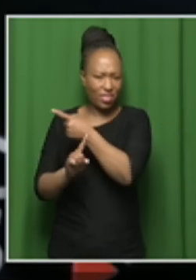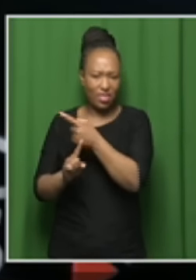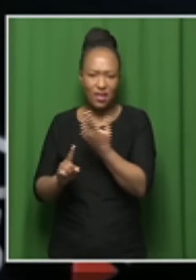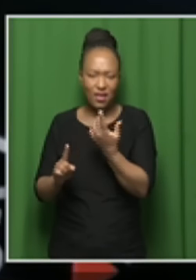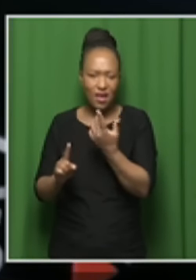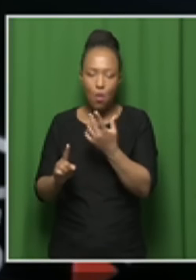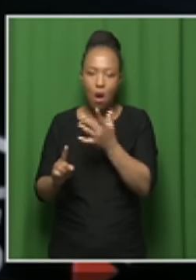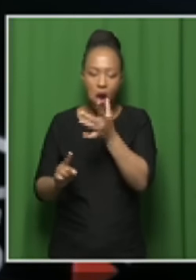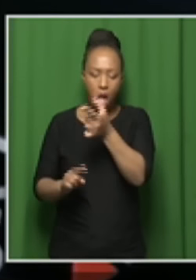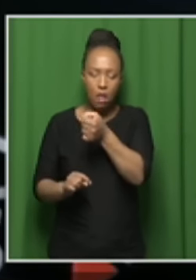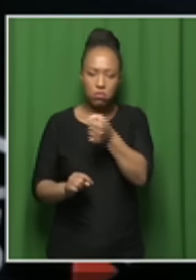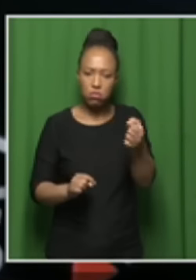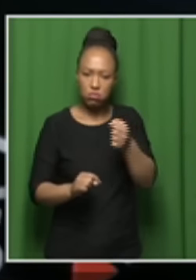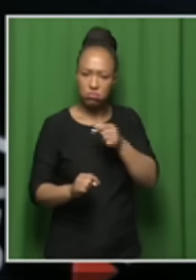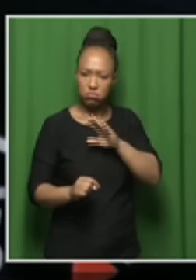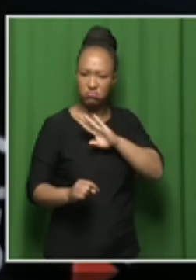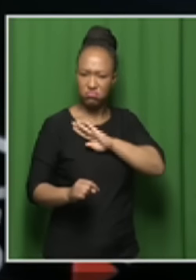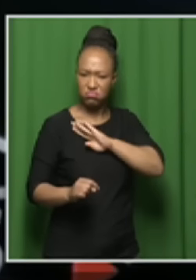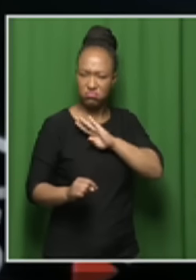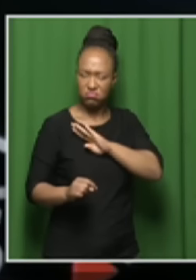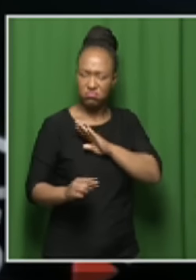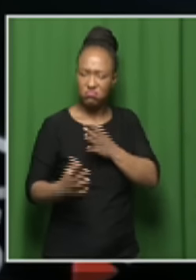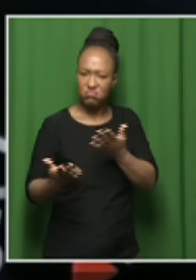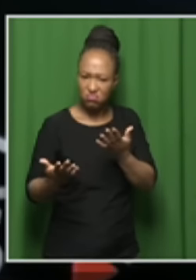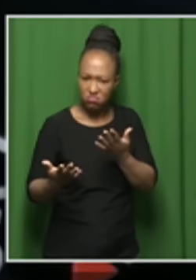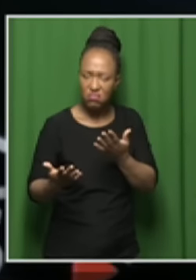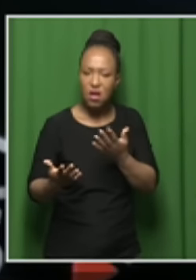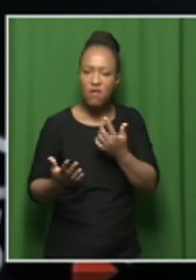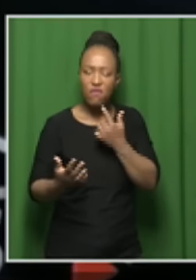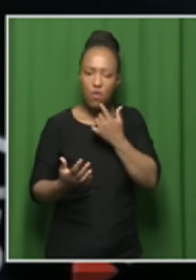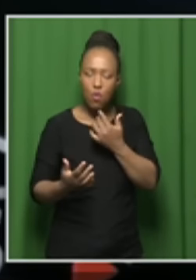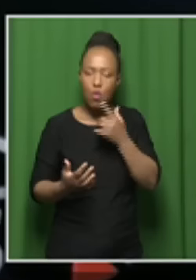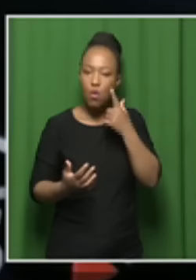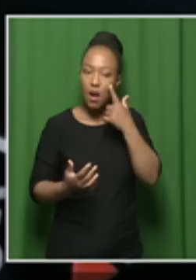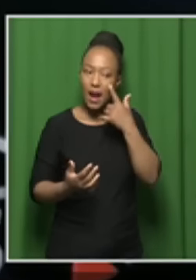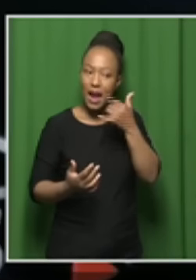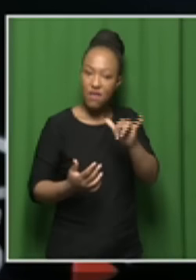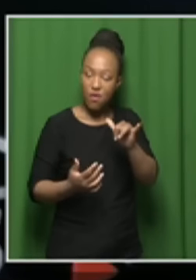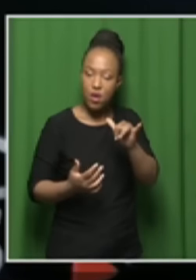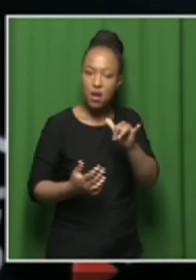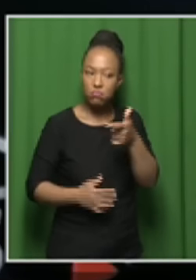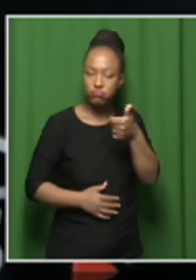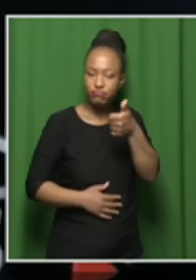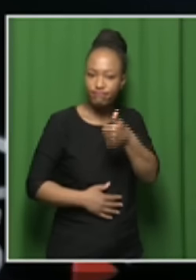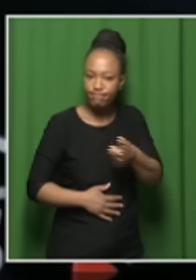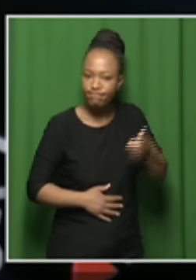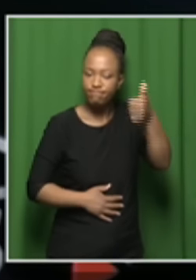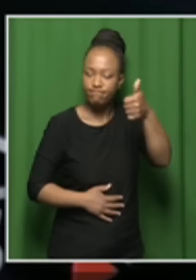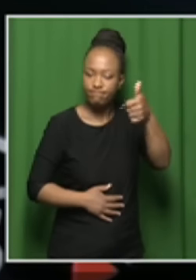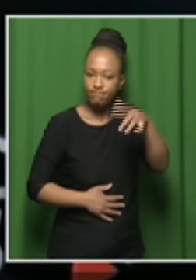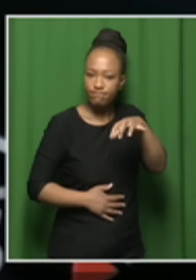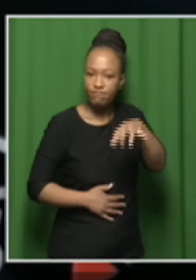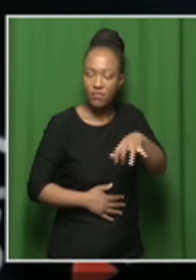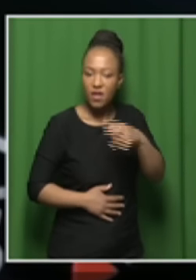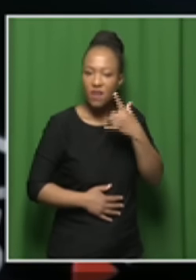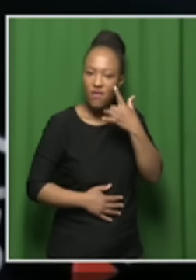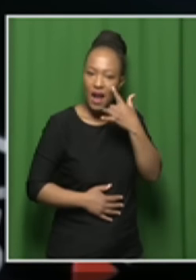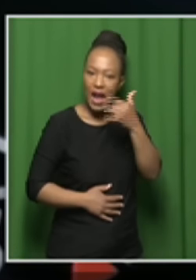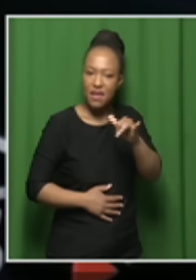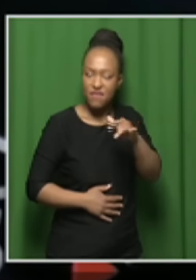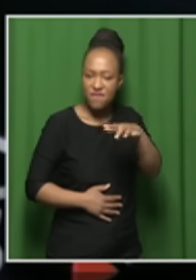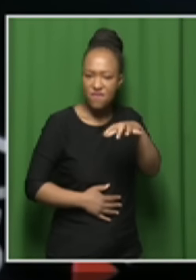to quell protests there over the head of the governor of California, that is essentially the commander-in-chief of the California National Guard.